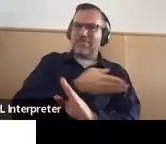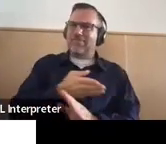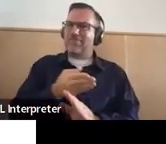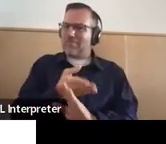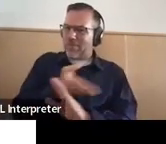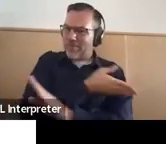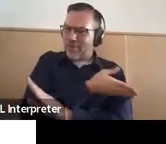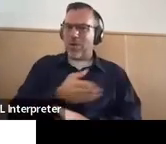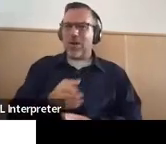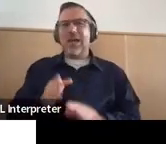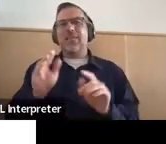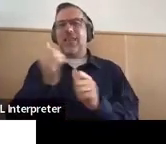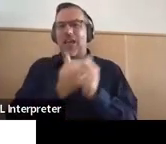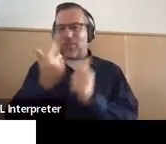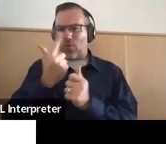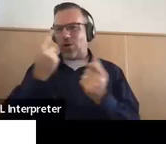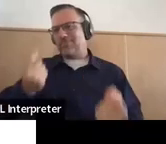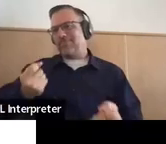is going to be on the same page.